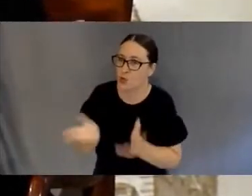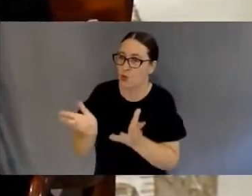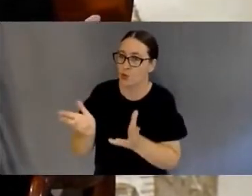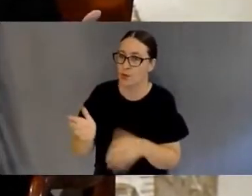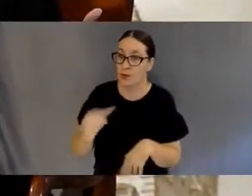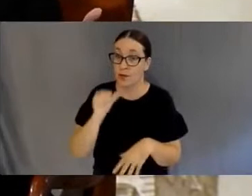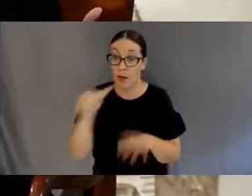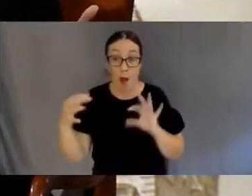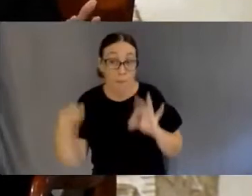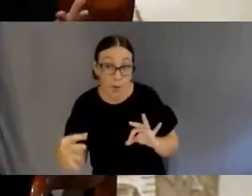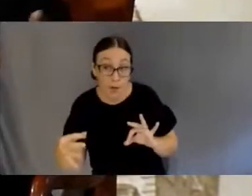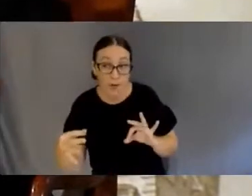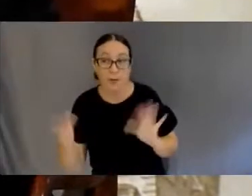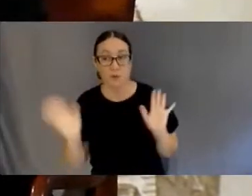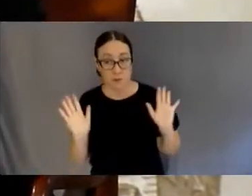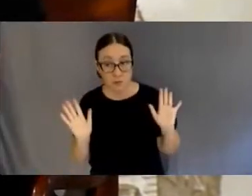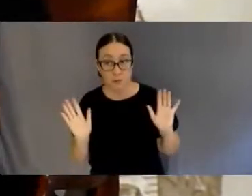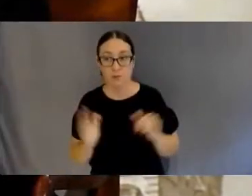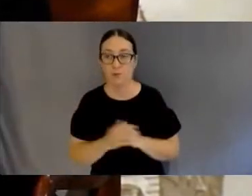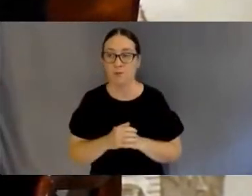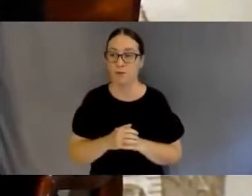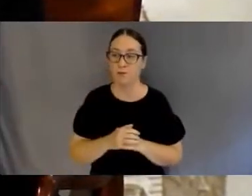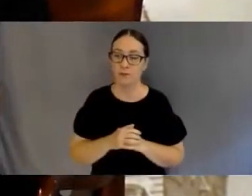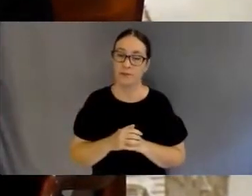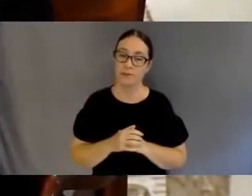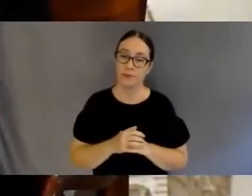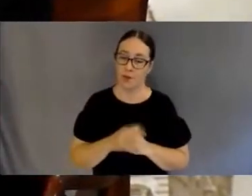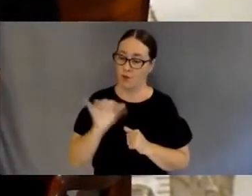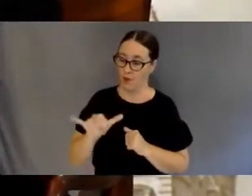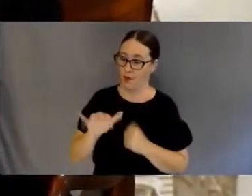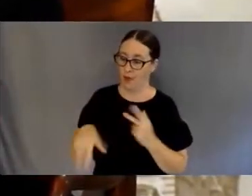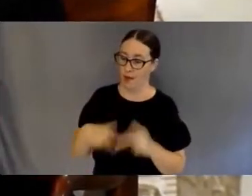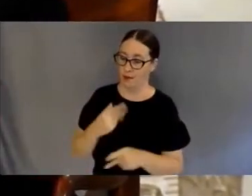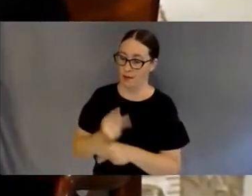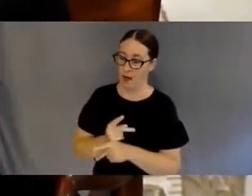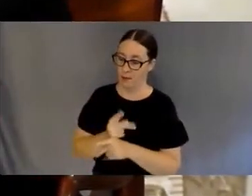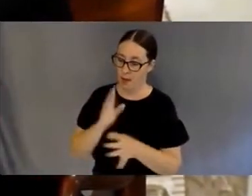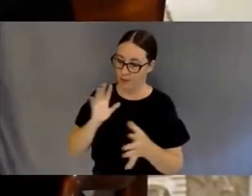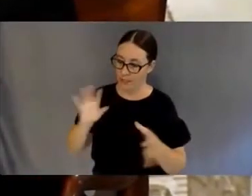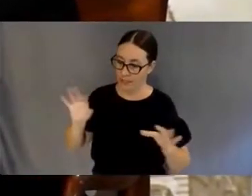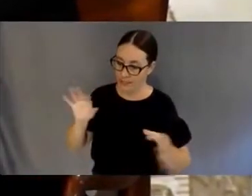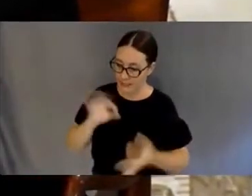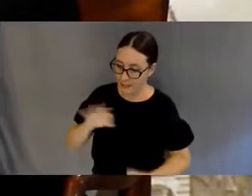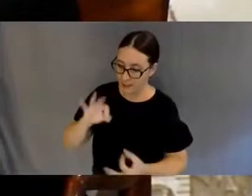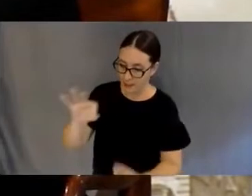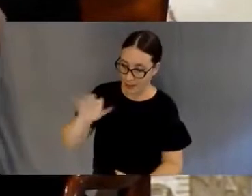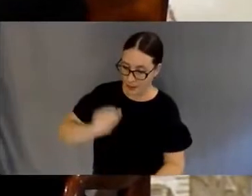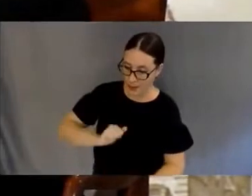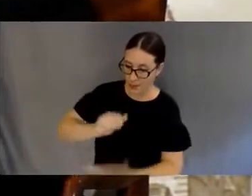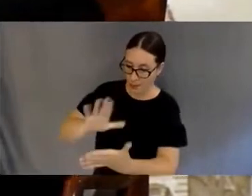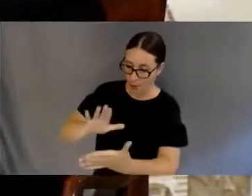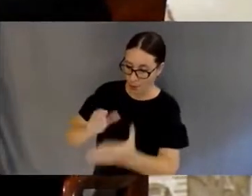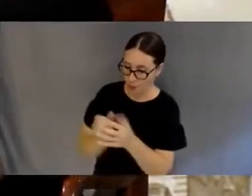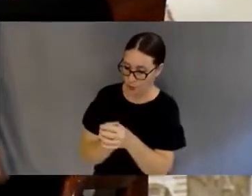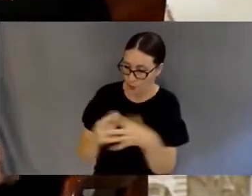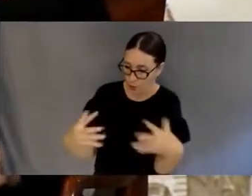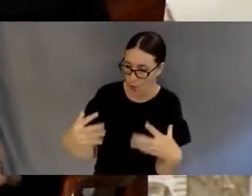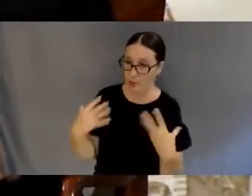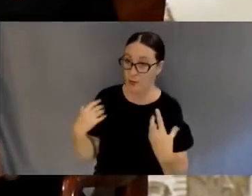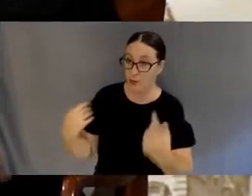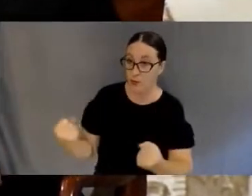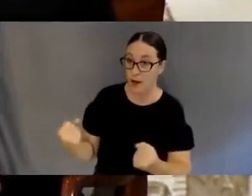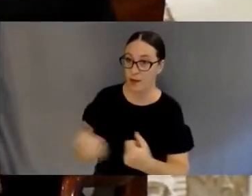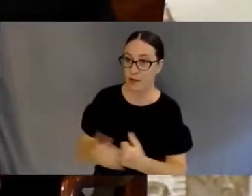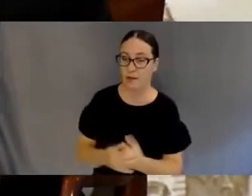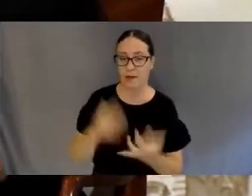they may be, for that kind of spirit and approach and growth and strength. And so when we think about something